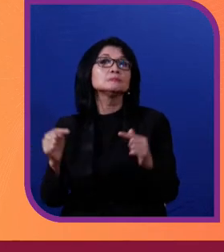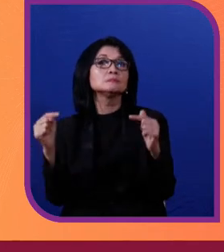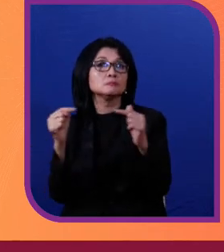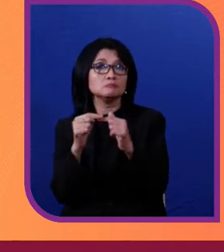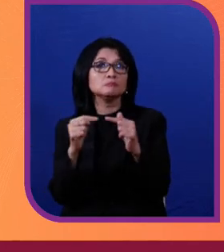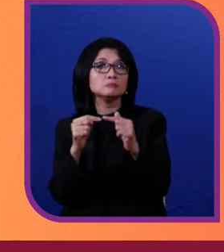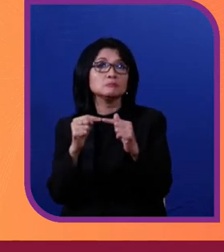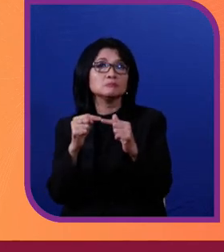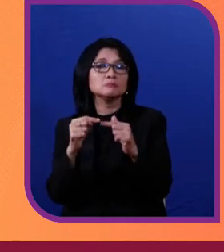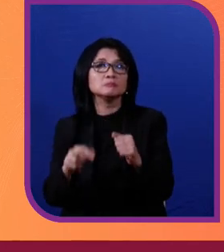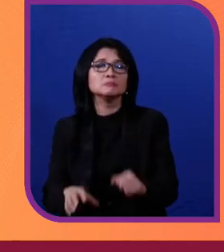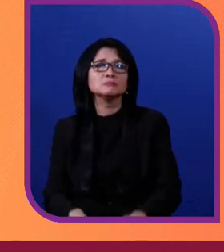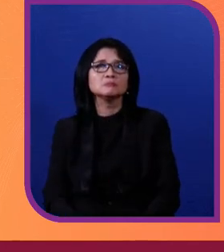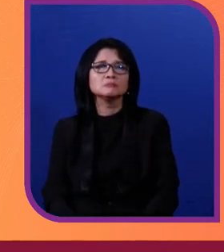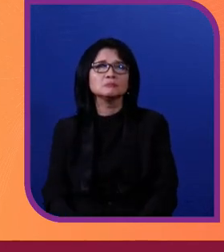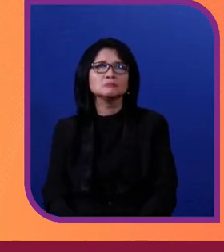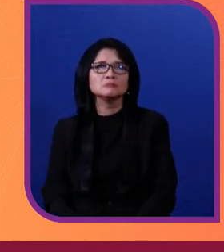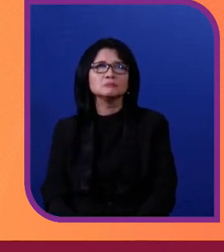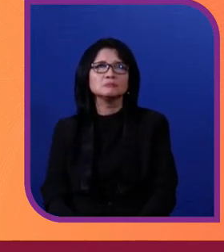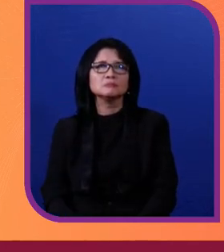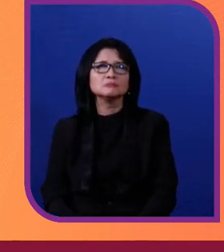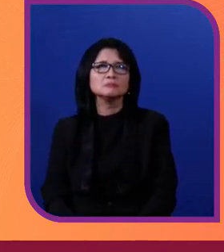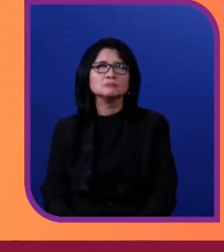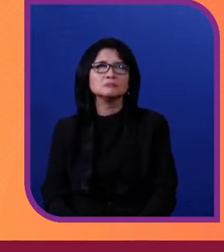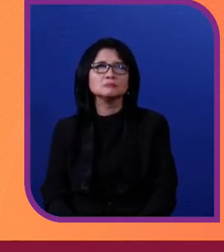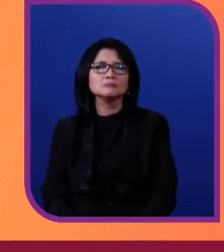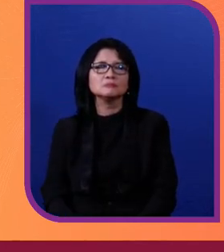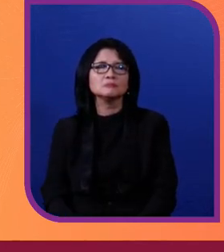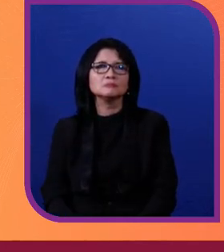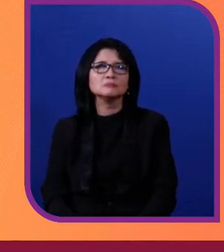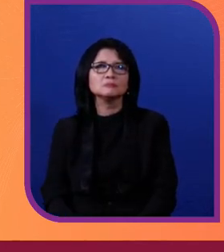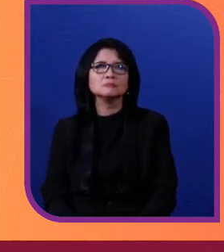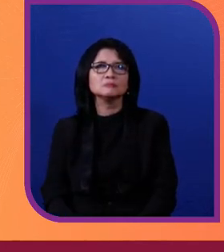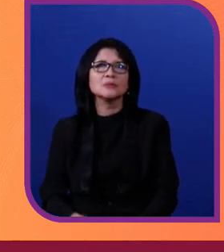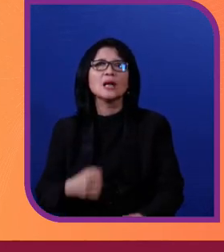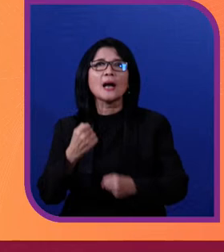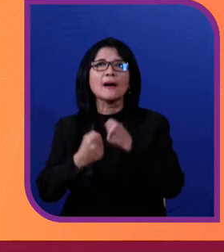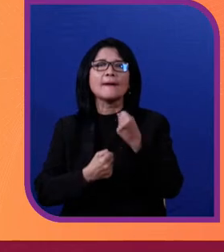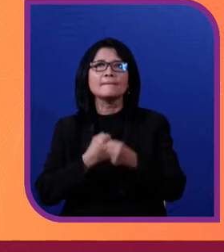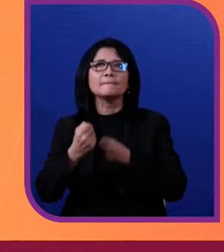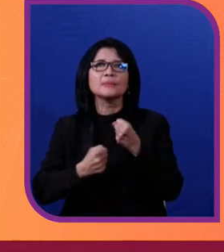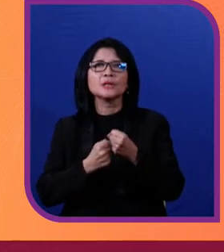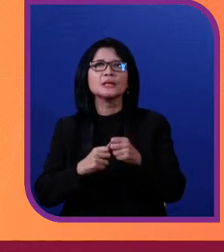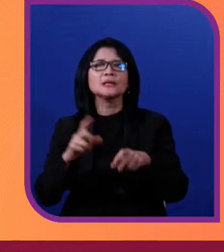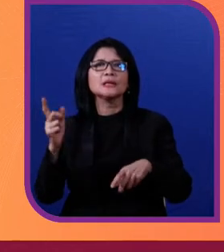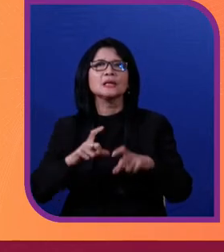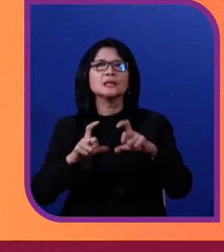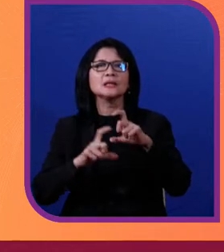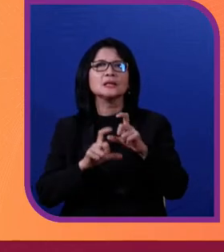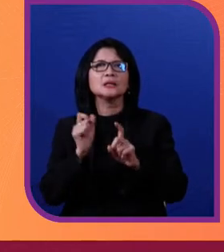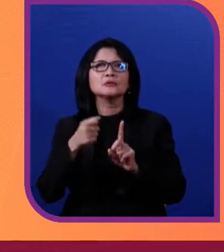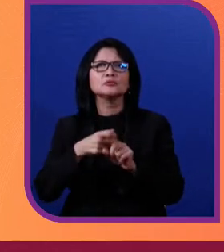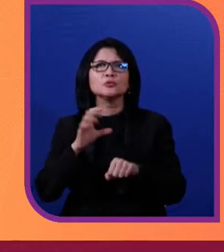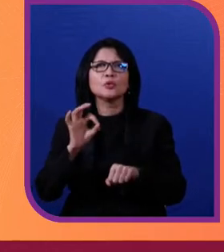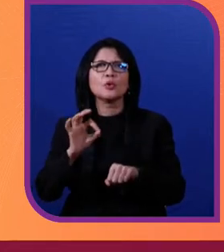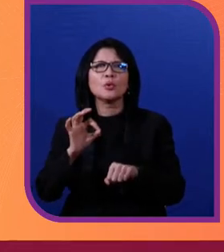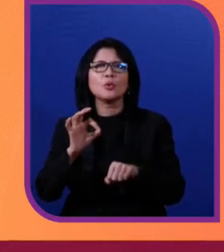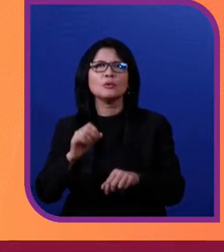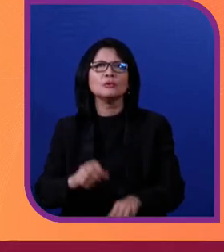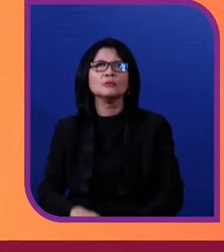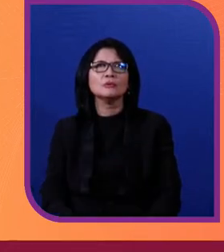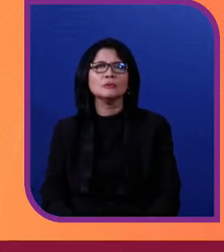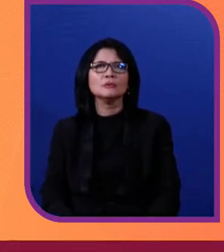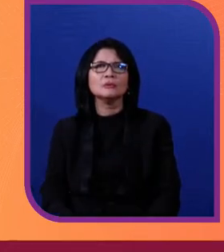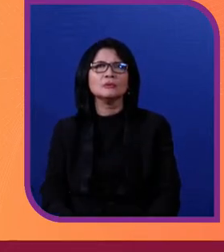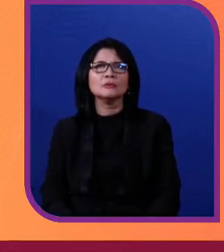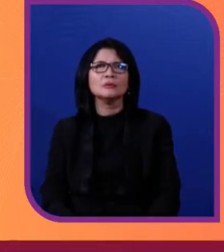players from asuko because choice part of resources